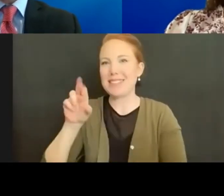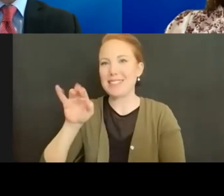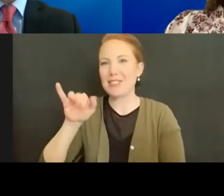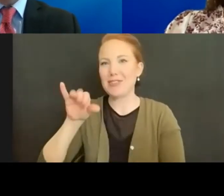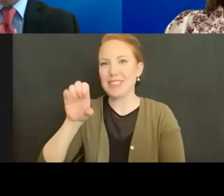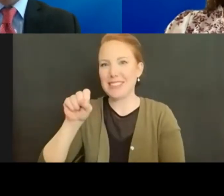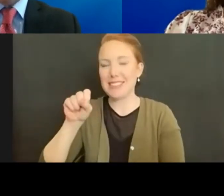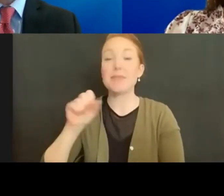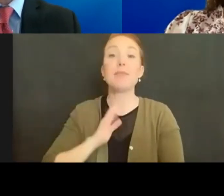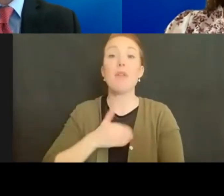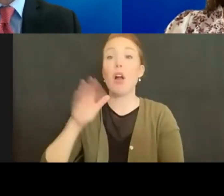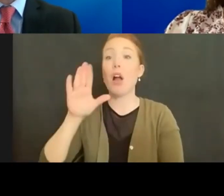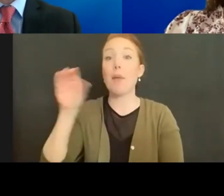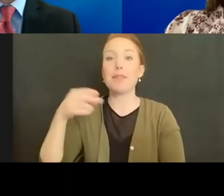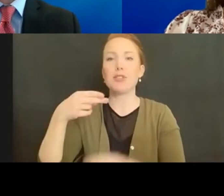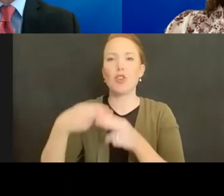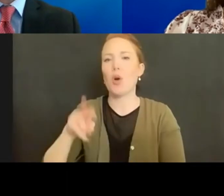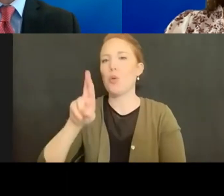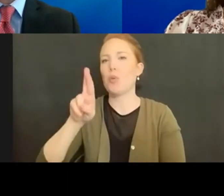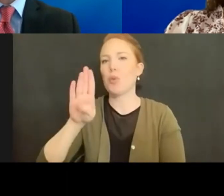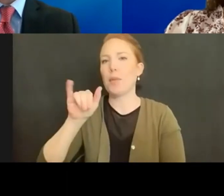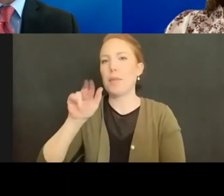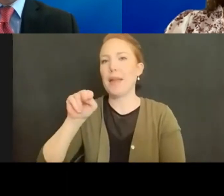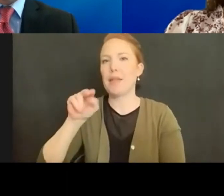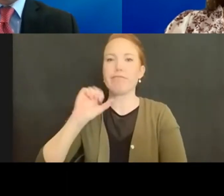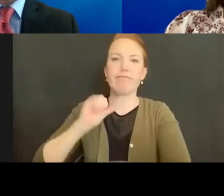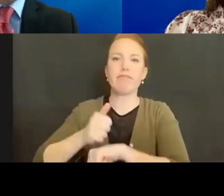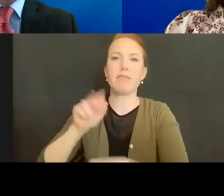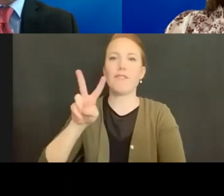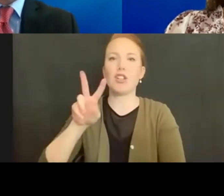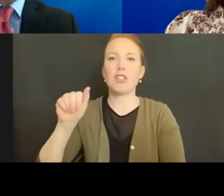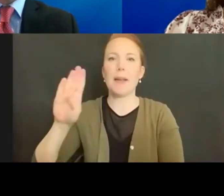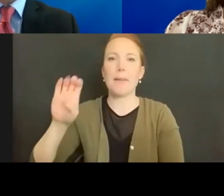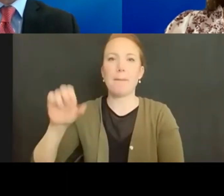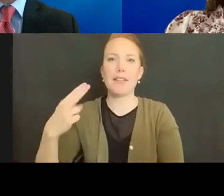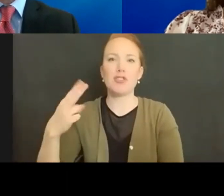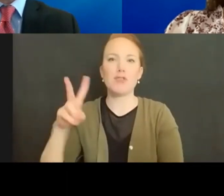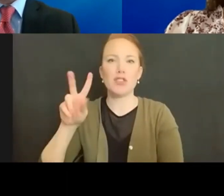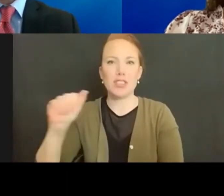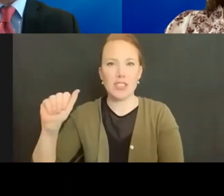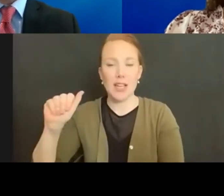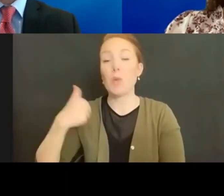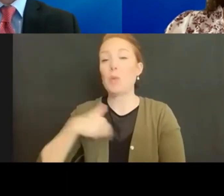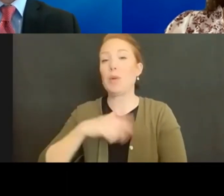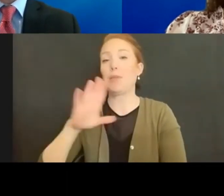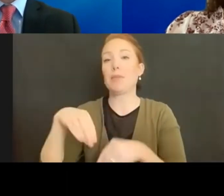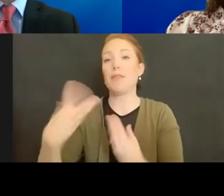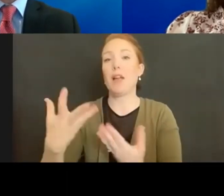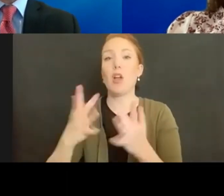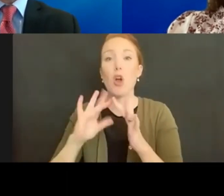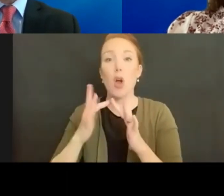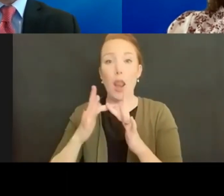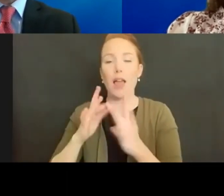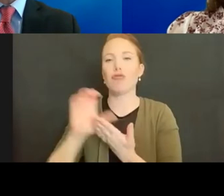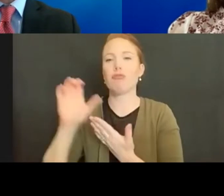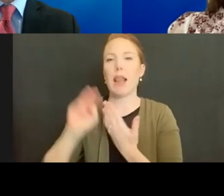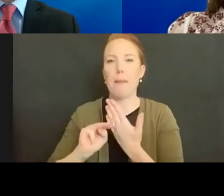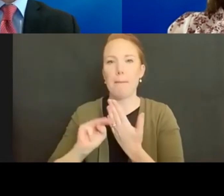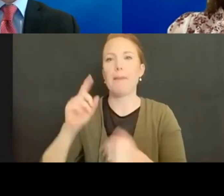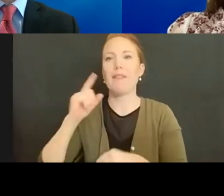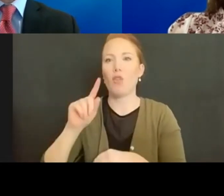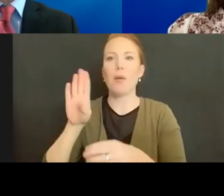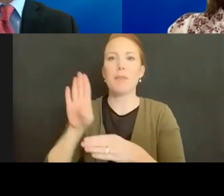Our company is Rubin. We're based in Virginia Beach, Virginia, and we provide online curriculum for